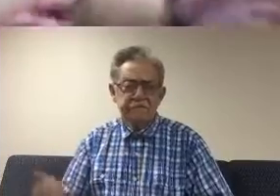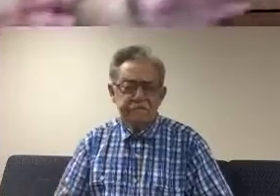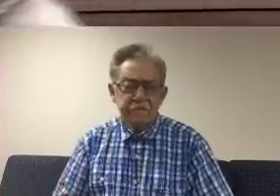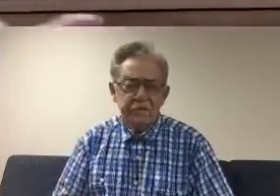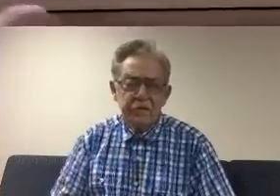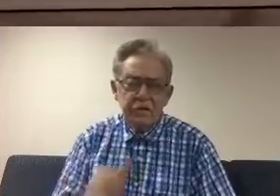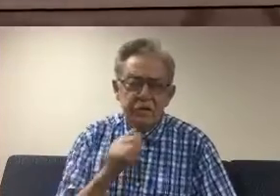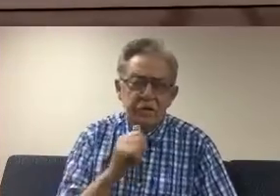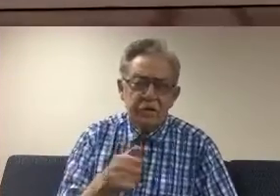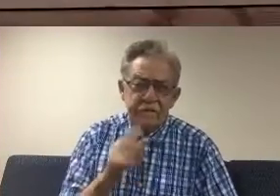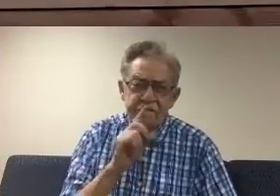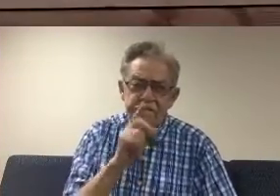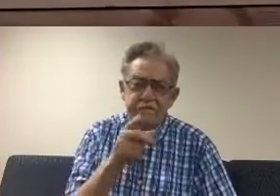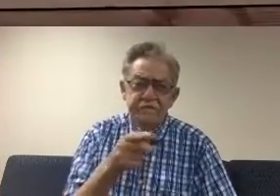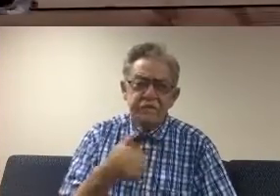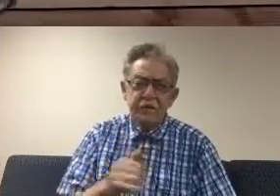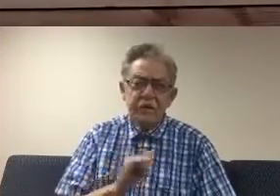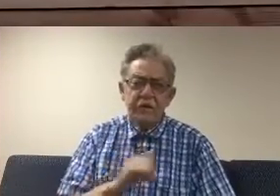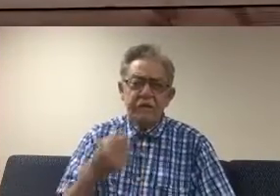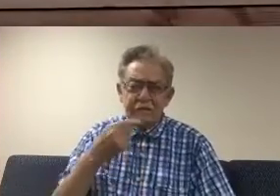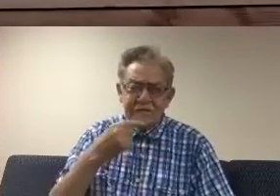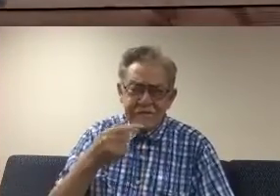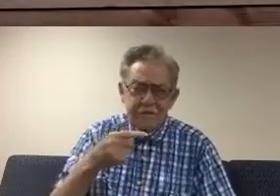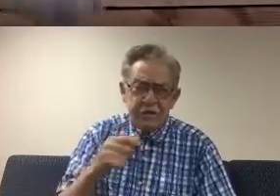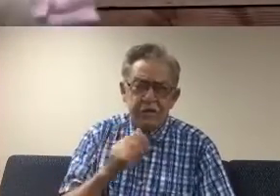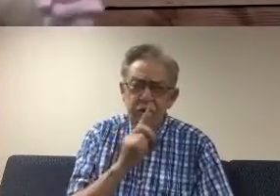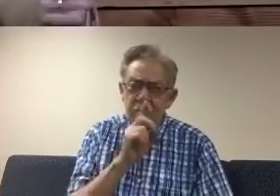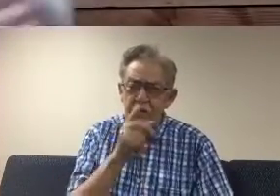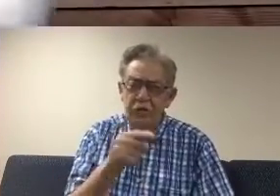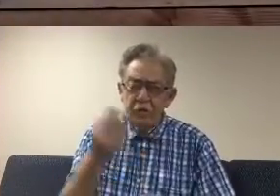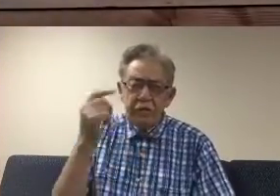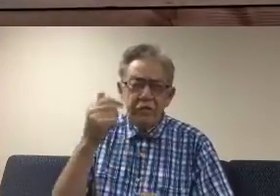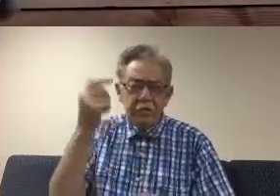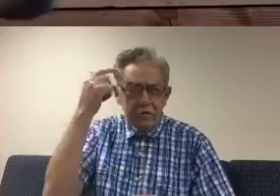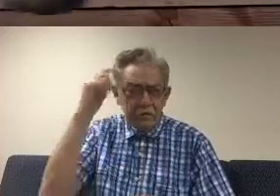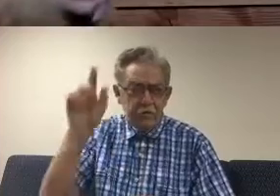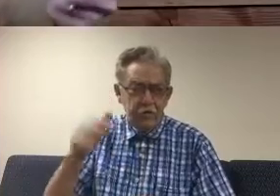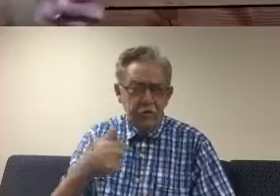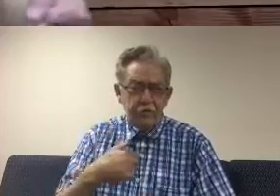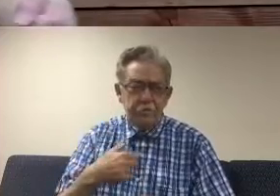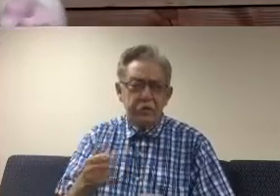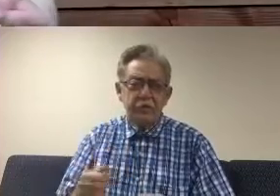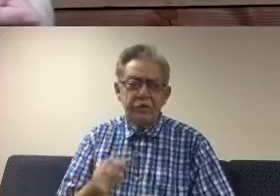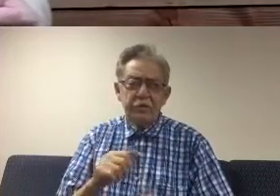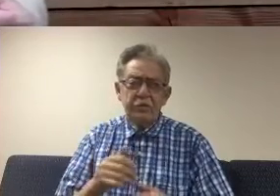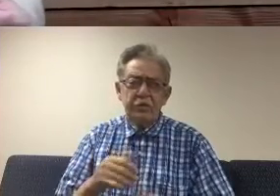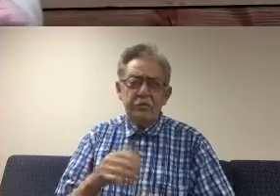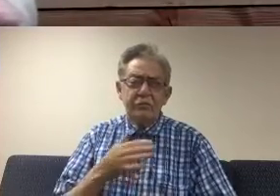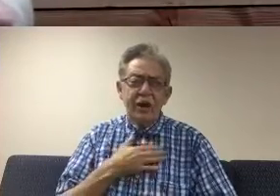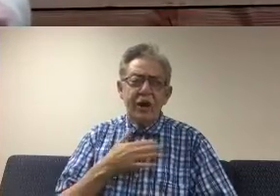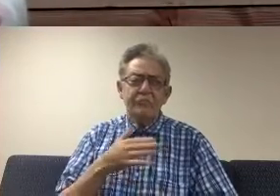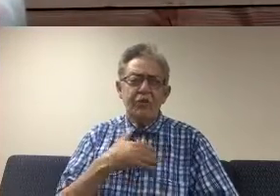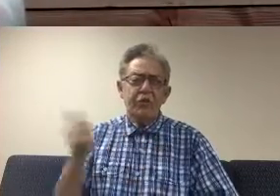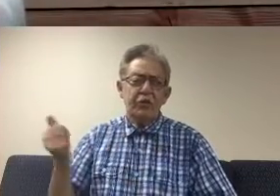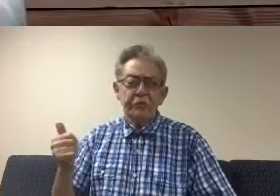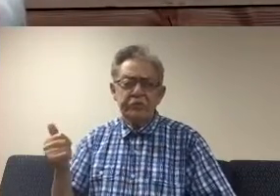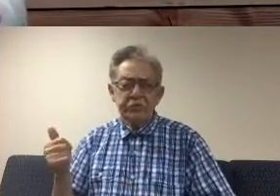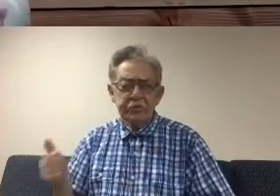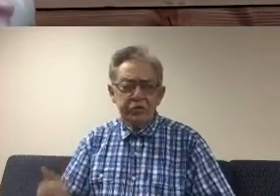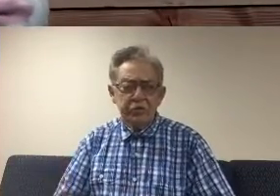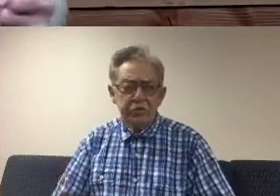It's not true because I say it's true and it's true for me. That's just my preference.